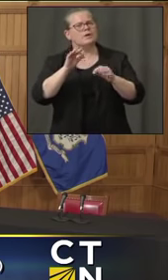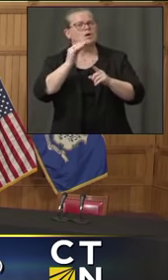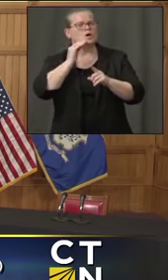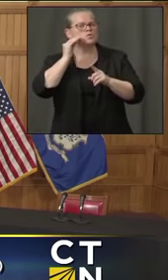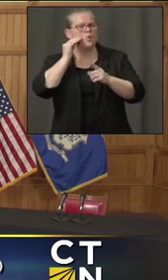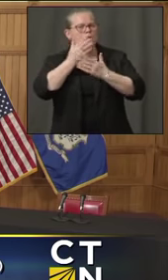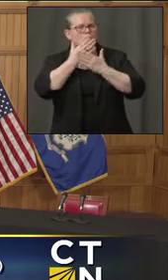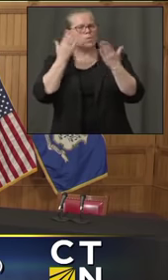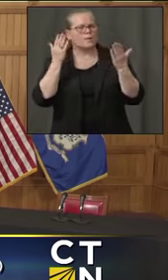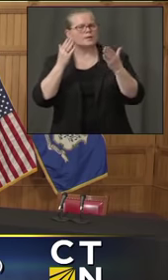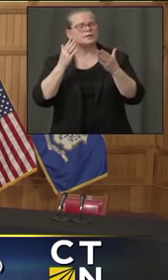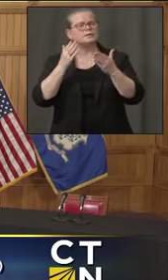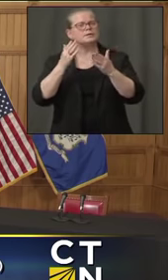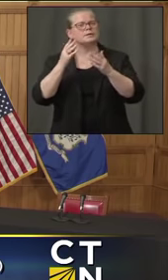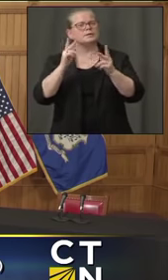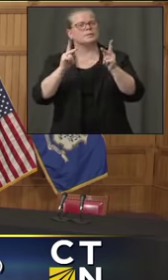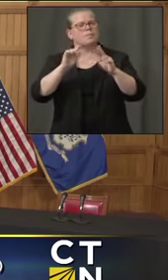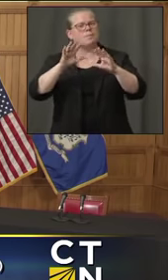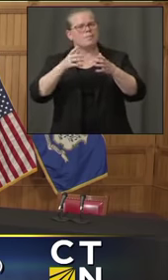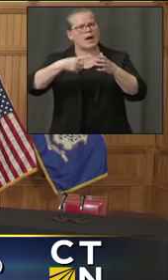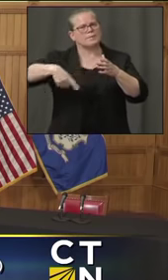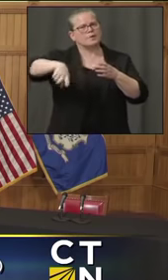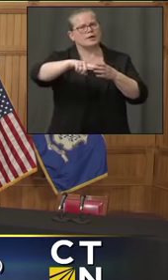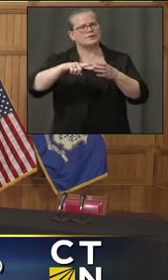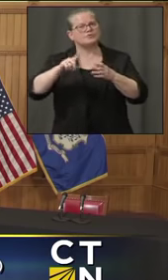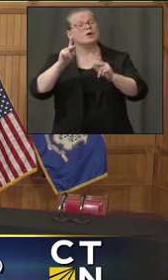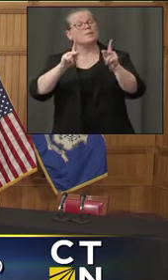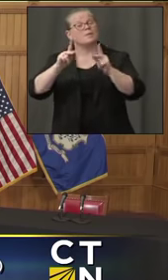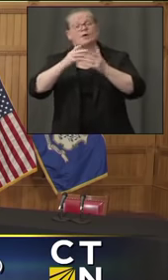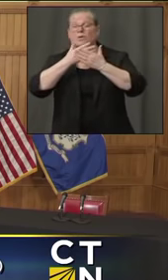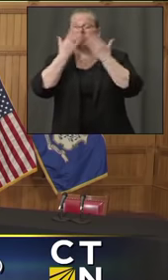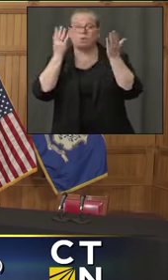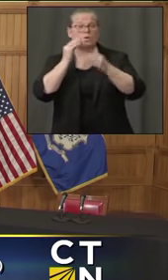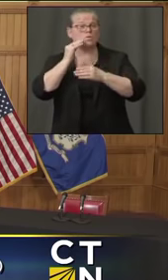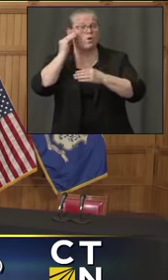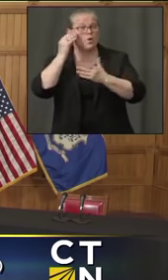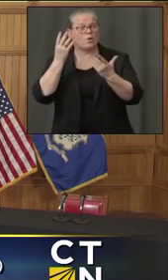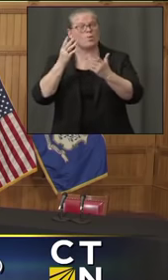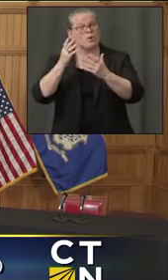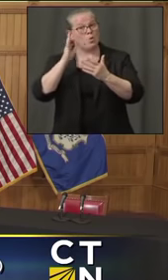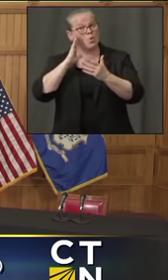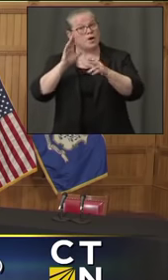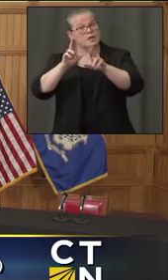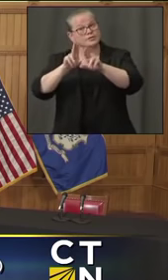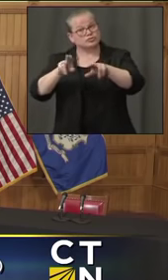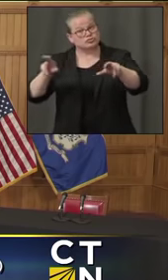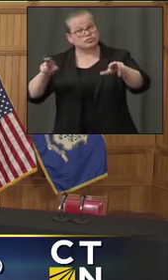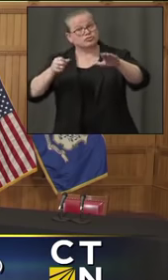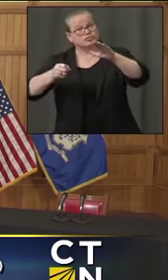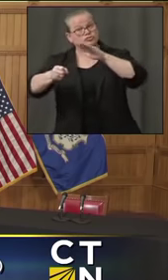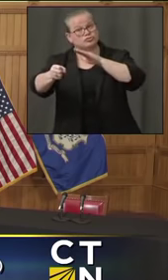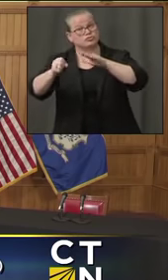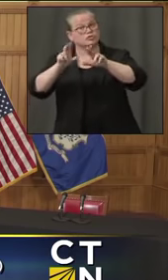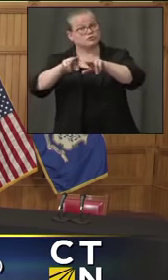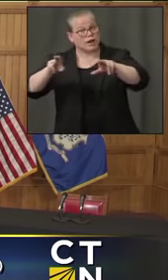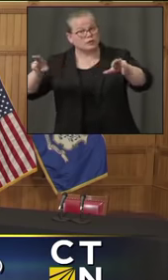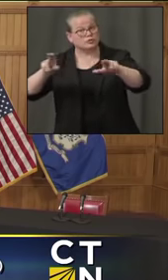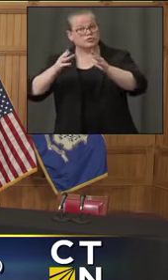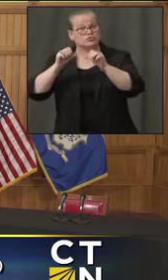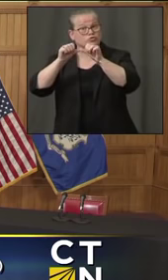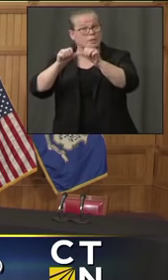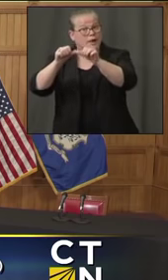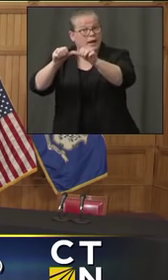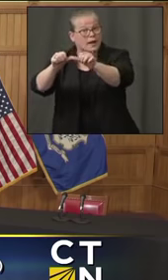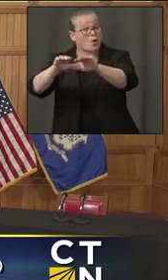on temporary shelters? Will they remain in hotels through all the phases of the reopening? Because they are a big part